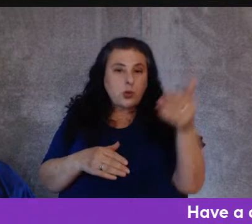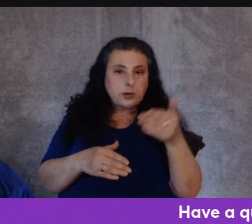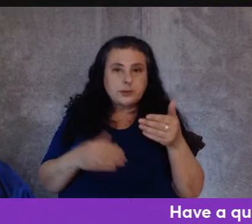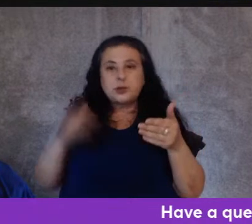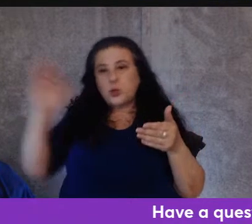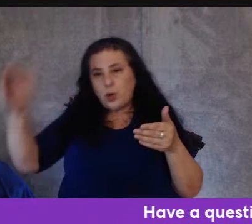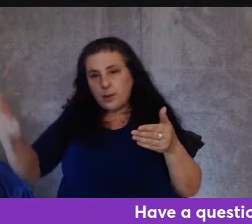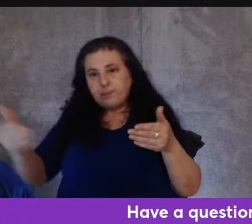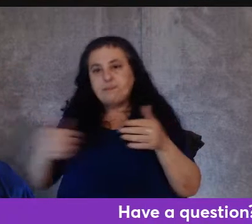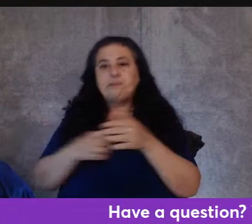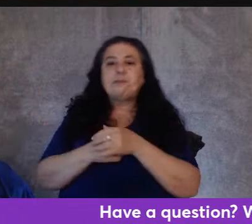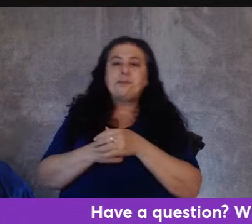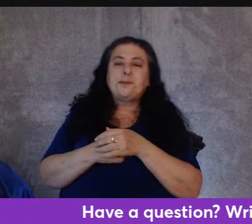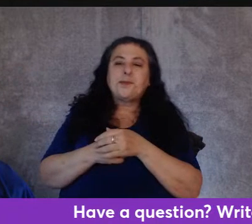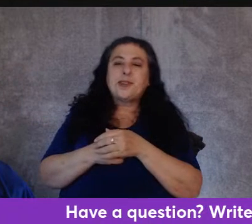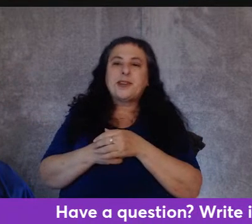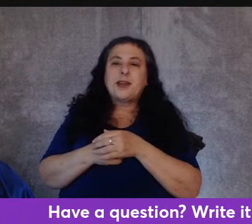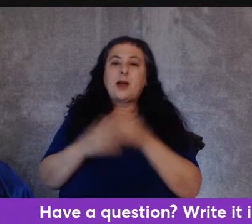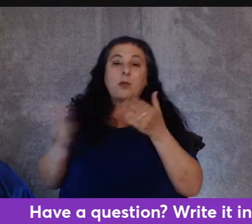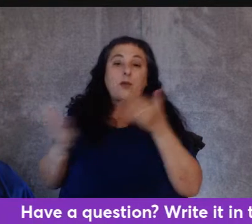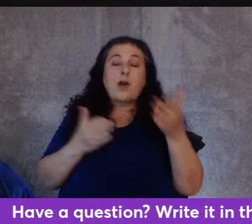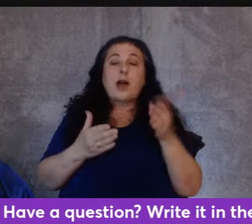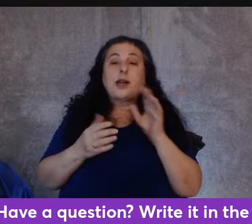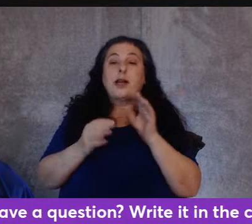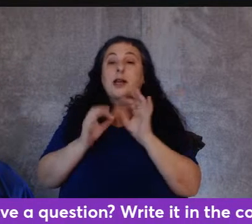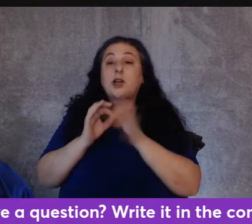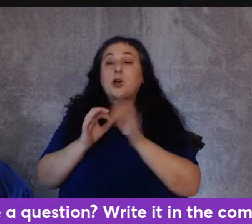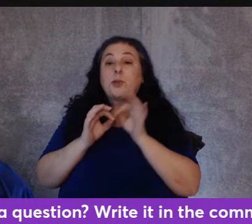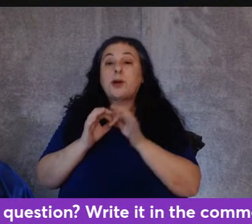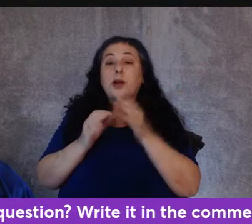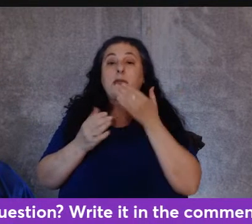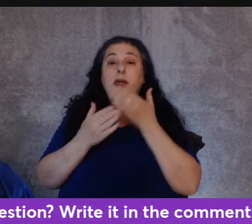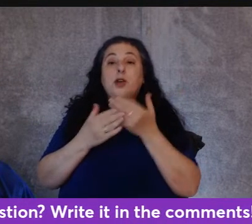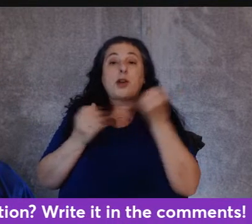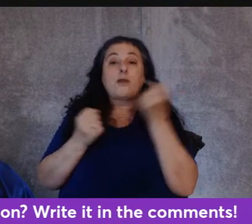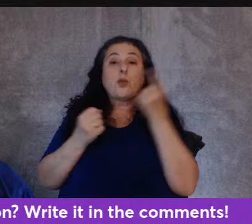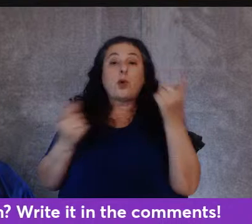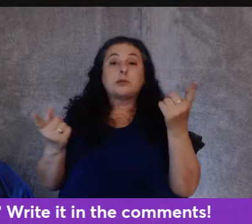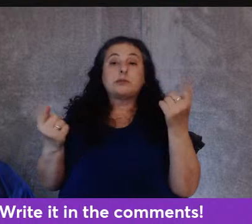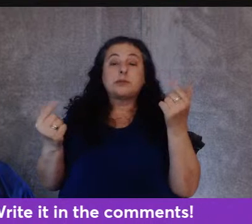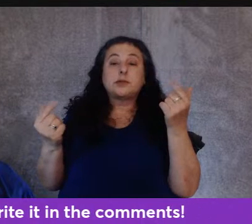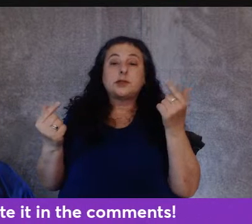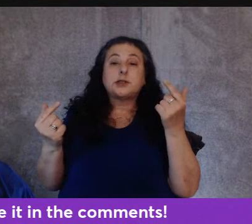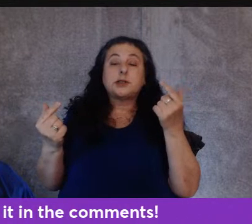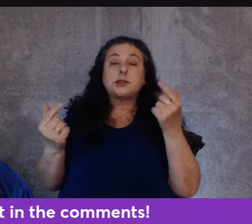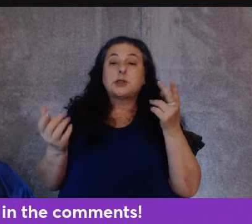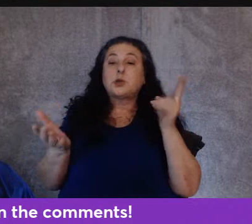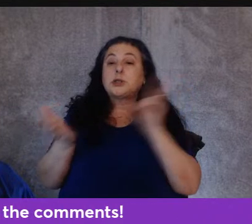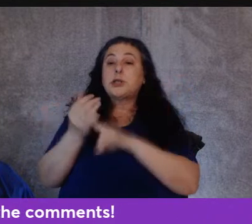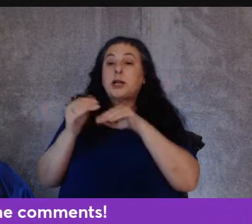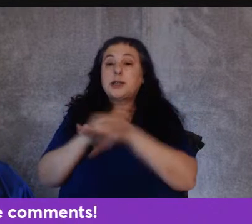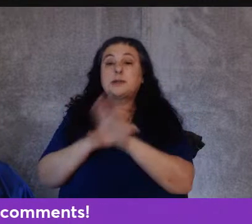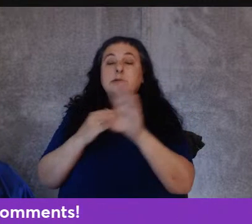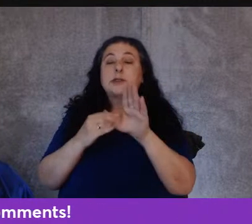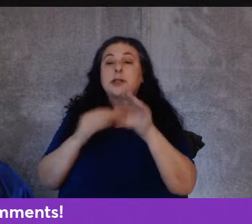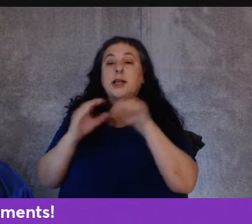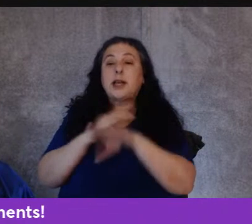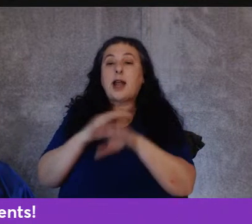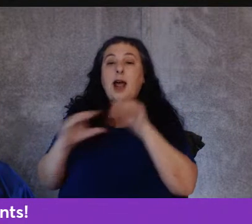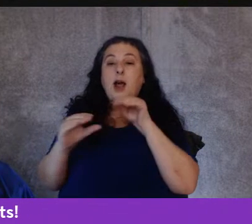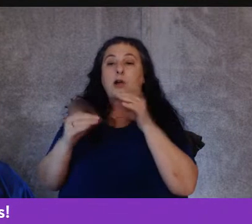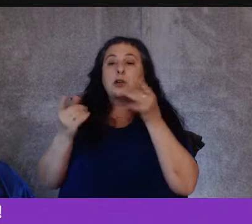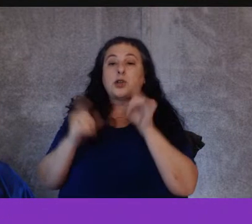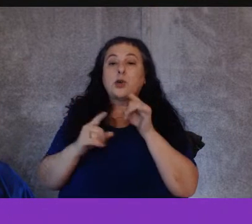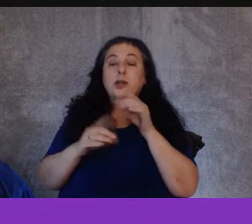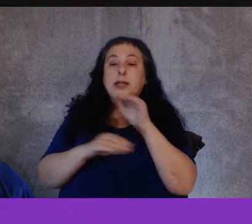Janie. Providing ASL interpretation, and thank you to everyone who's tuned in and out throughout the course of